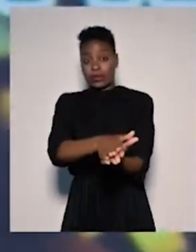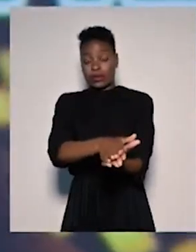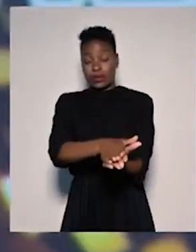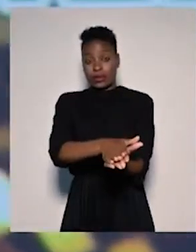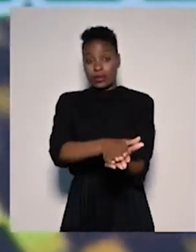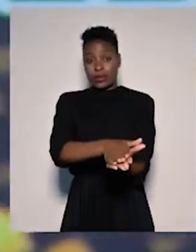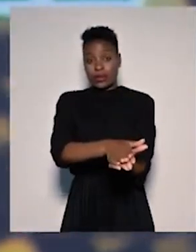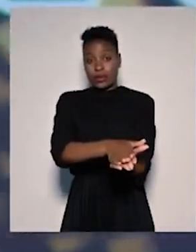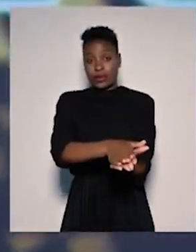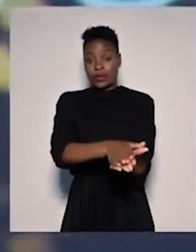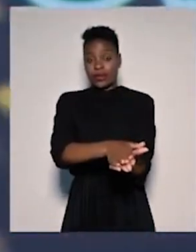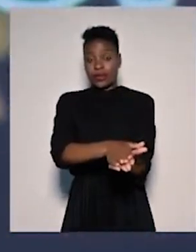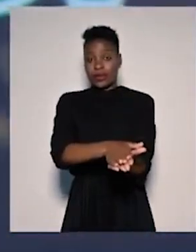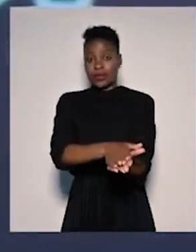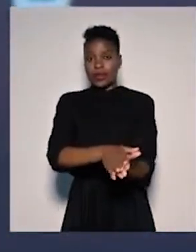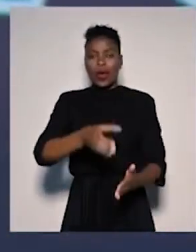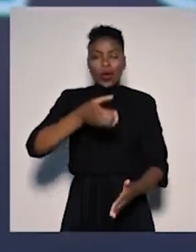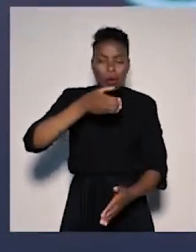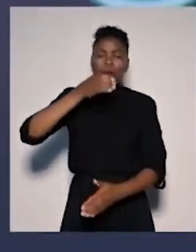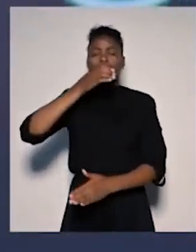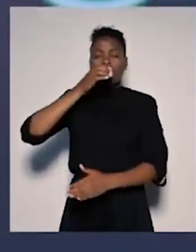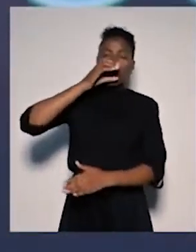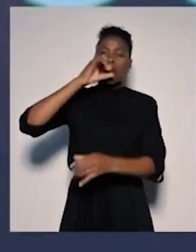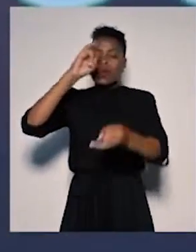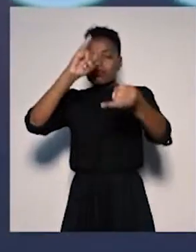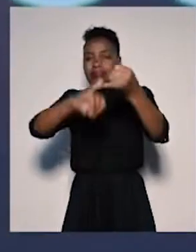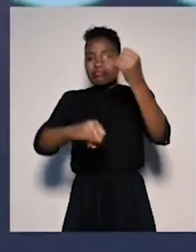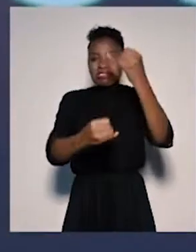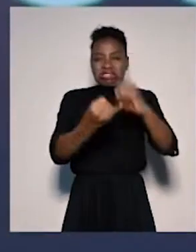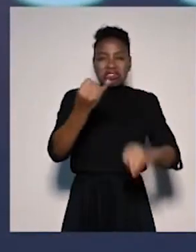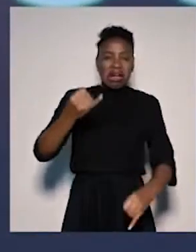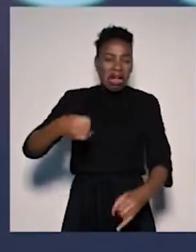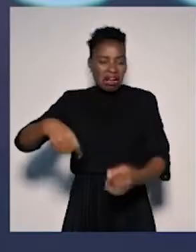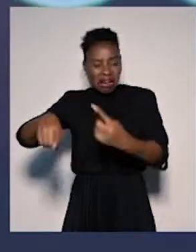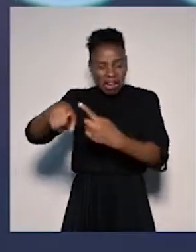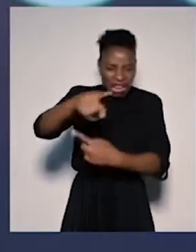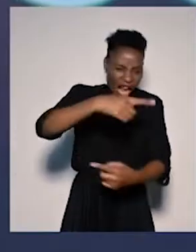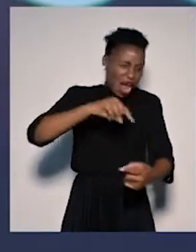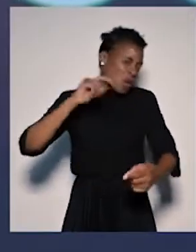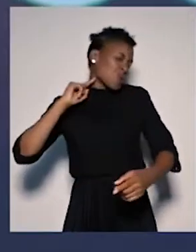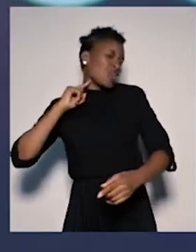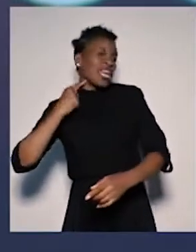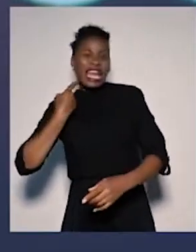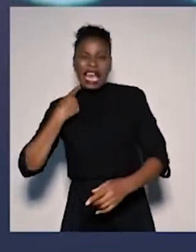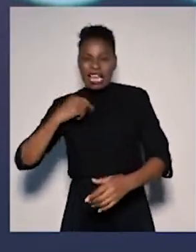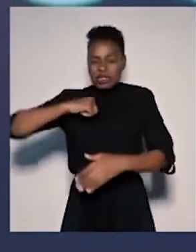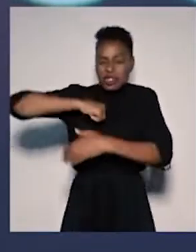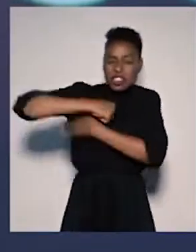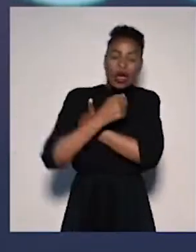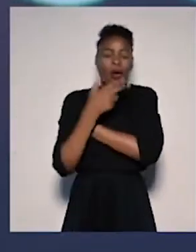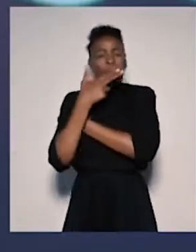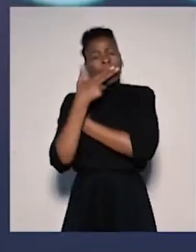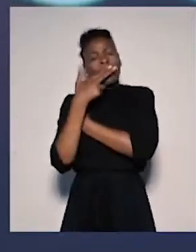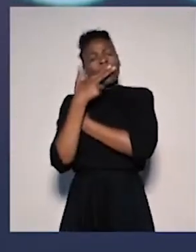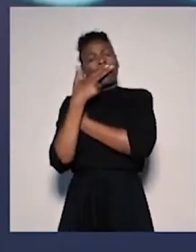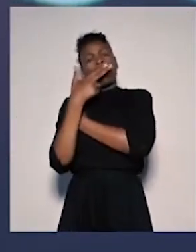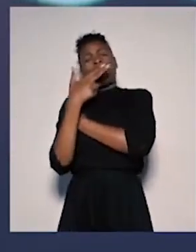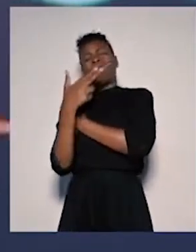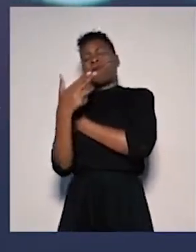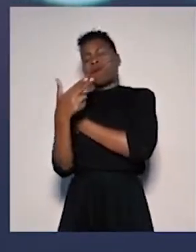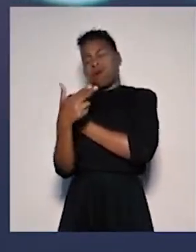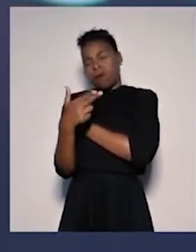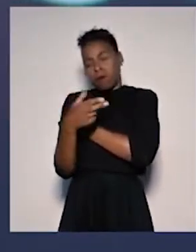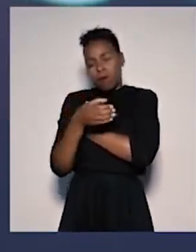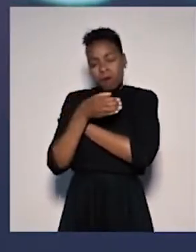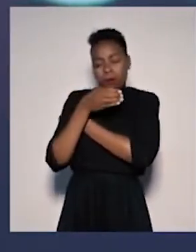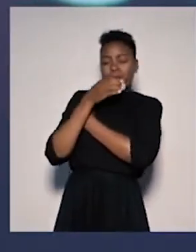Yeah. So you drink, you sleep around, you lie, you cheat, you do all, you just pill a watuba wa noa, weta ing,